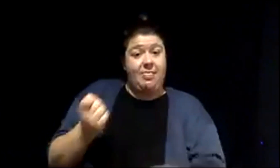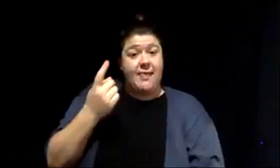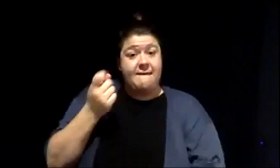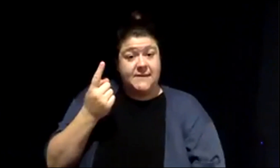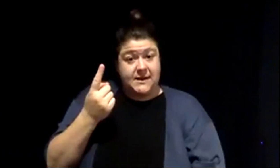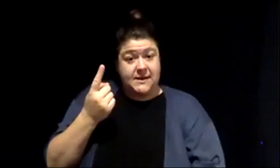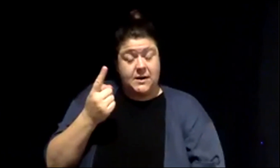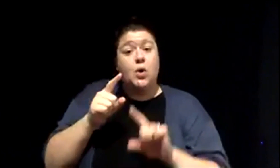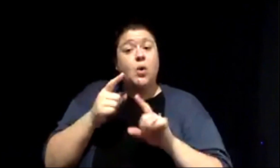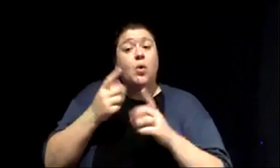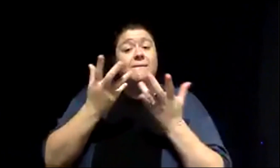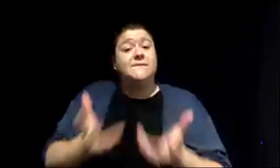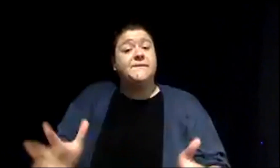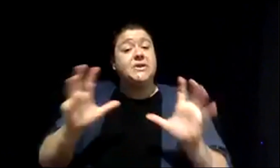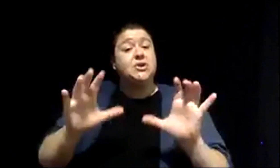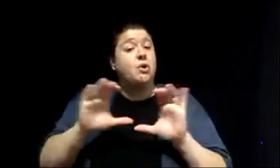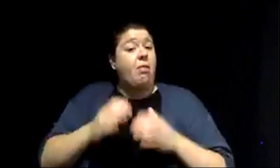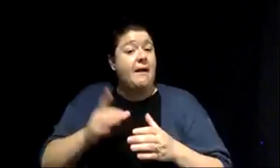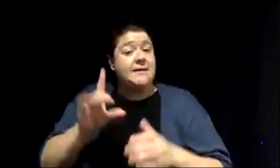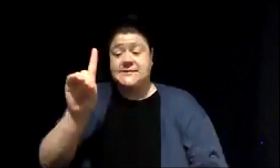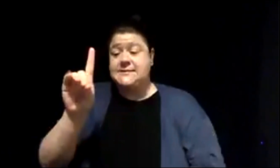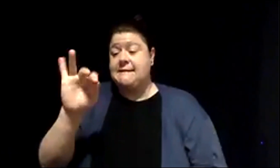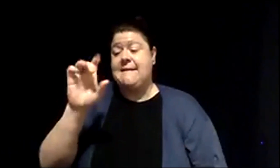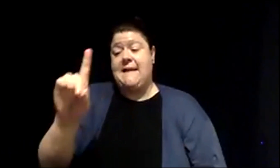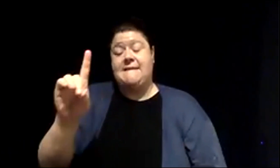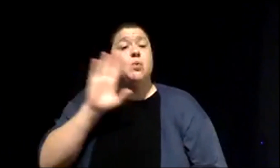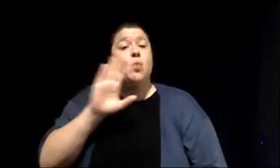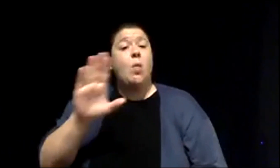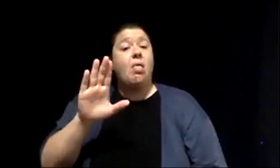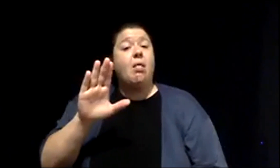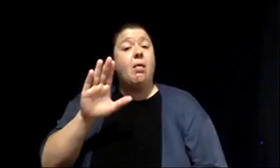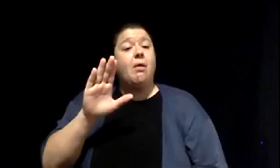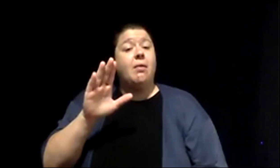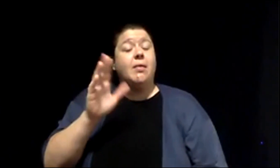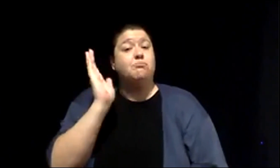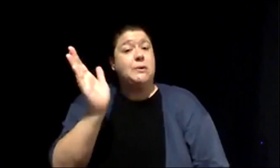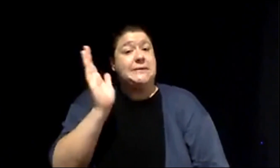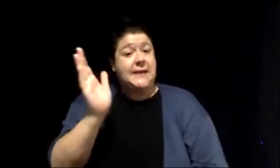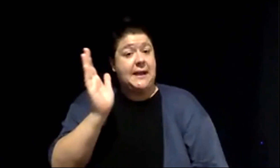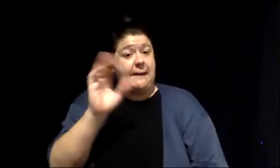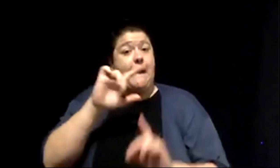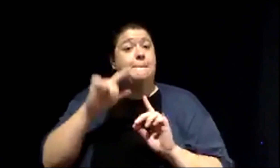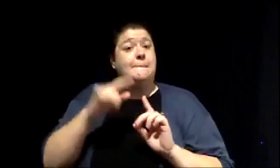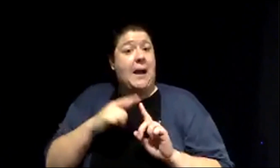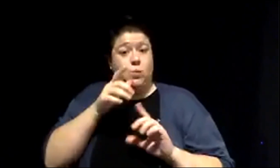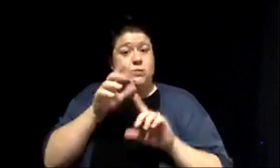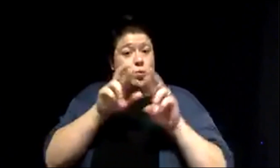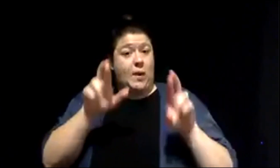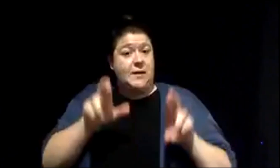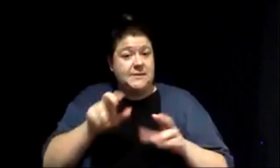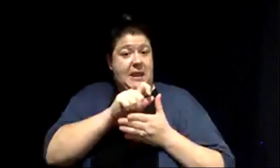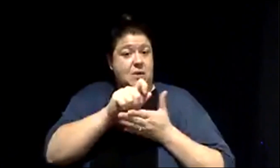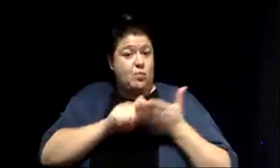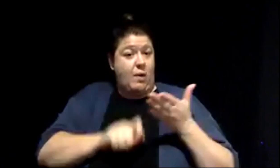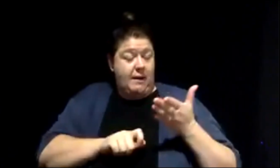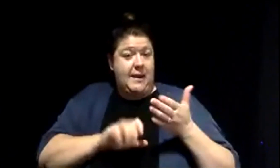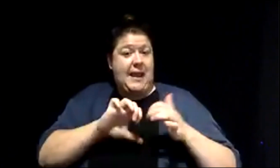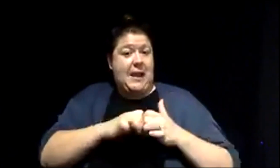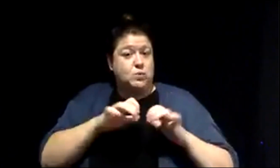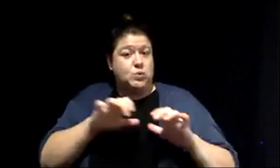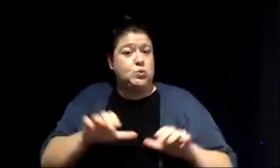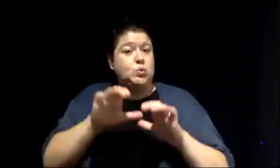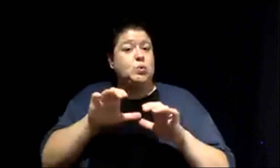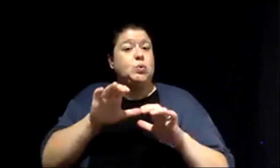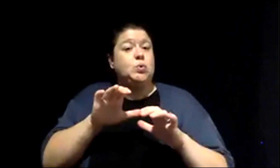the class, we will have David give a class on how